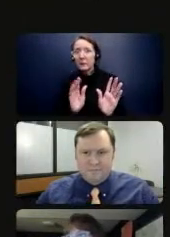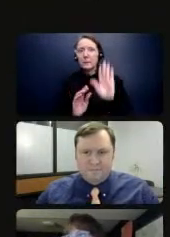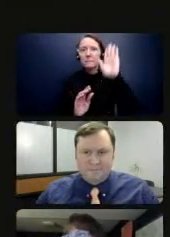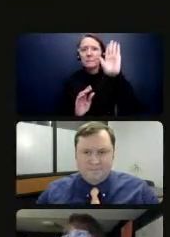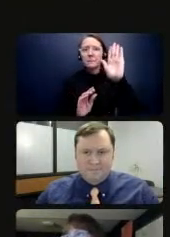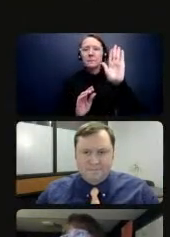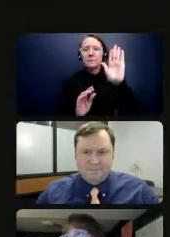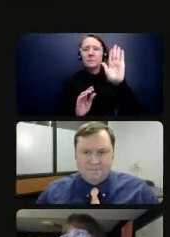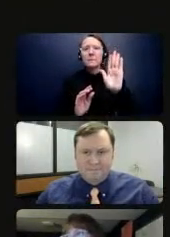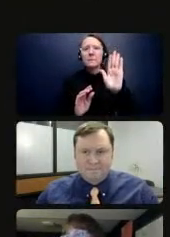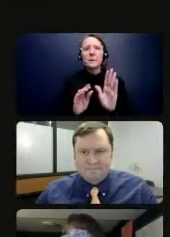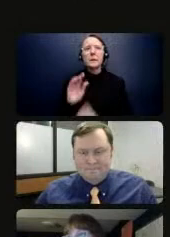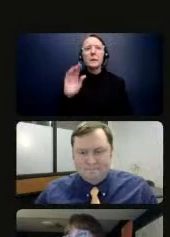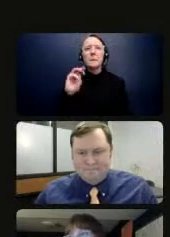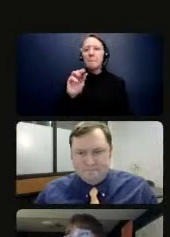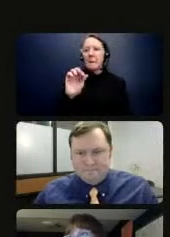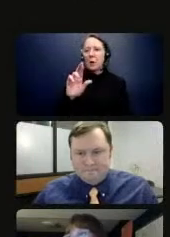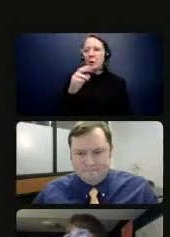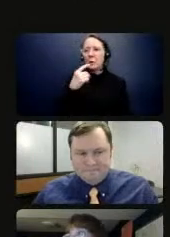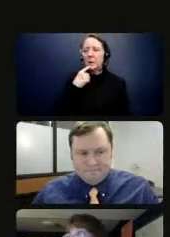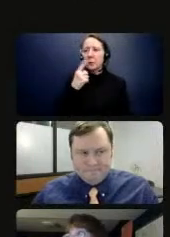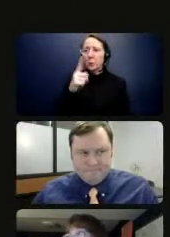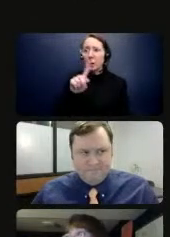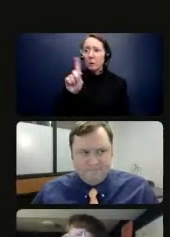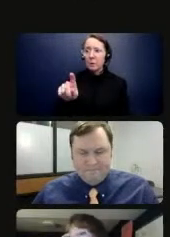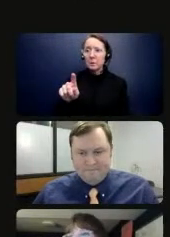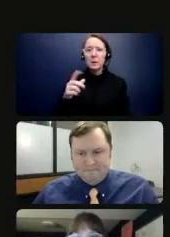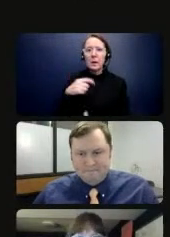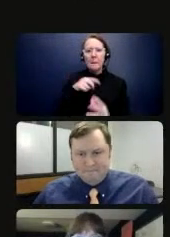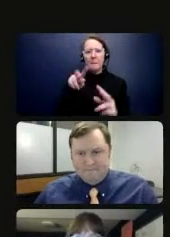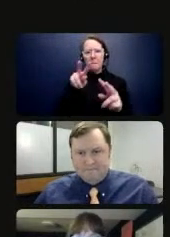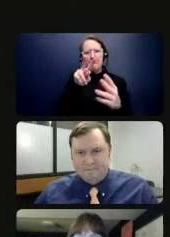One of the questions I have is just looking at this